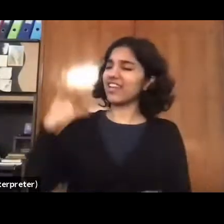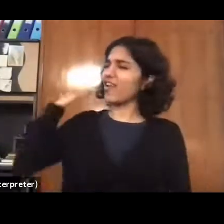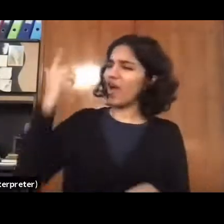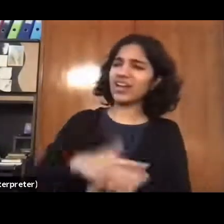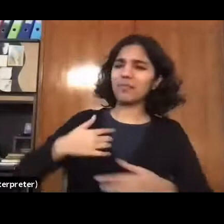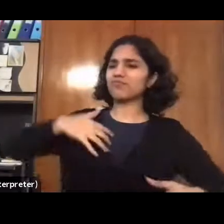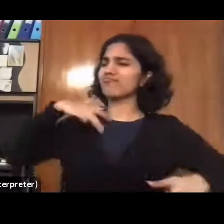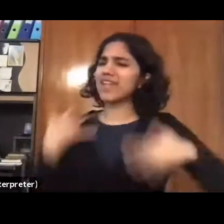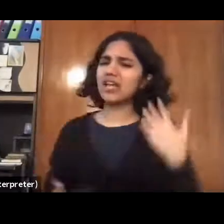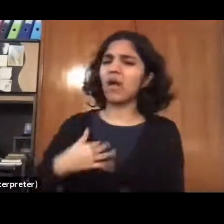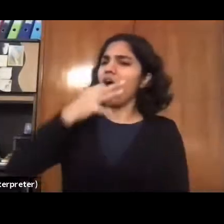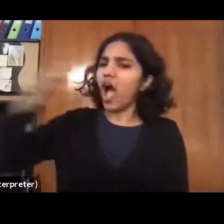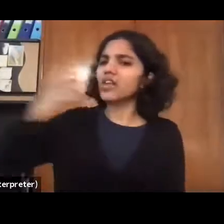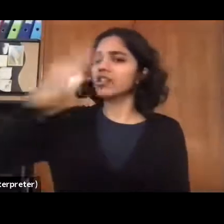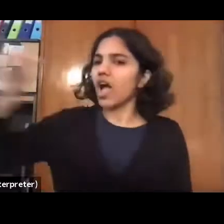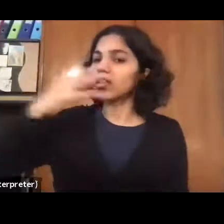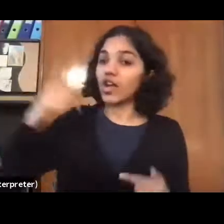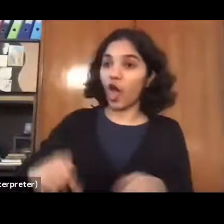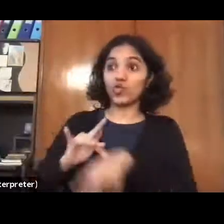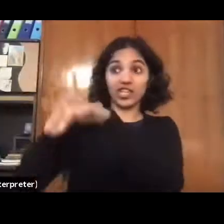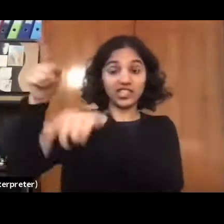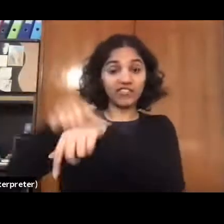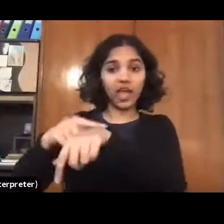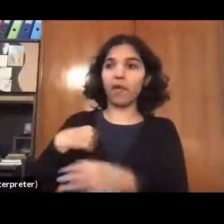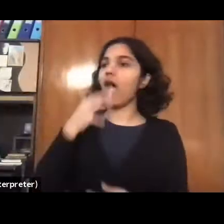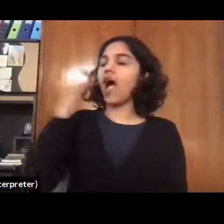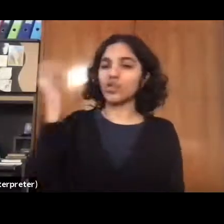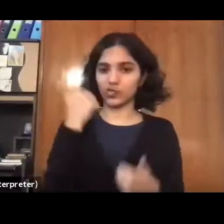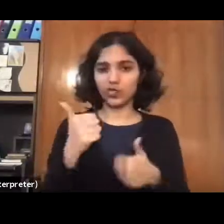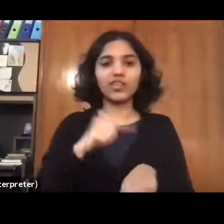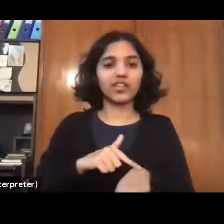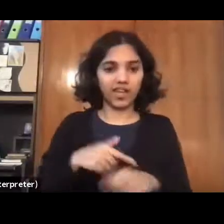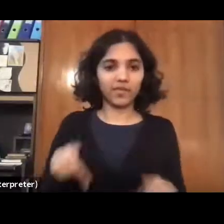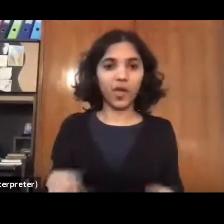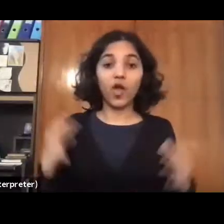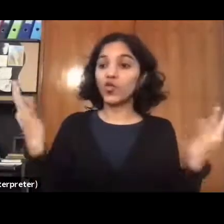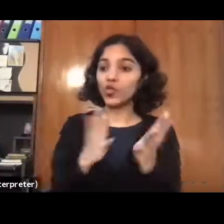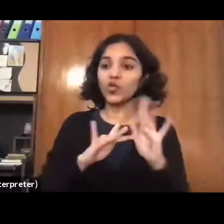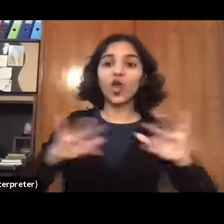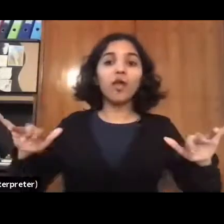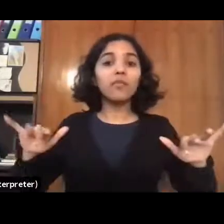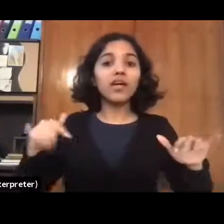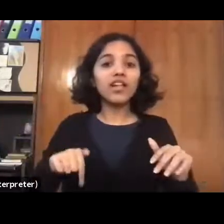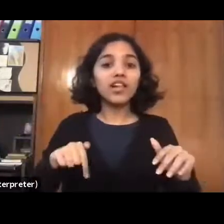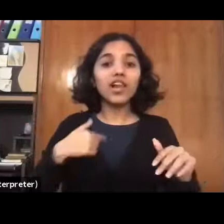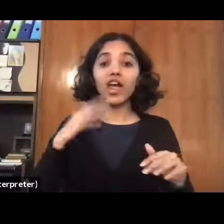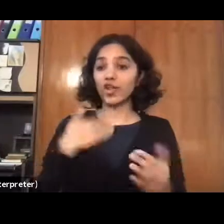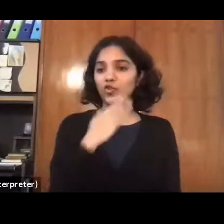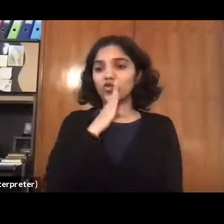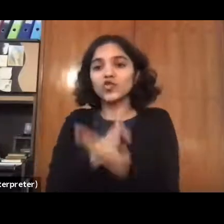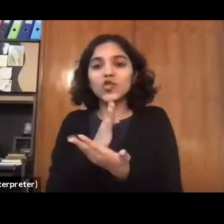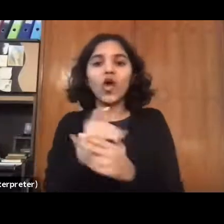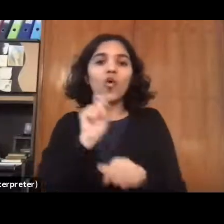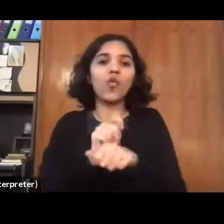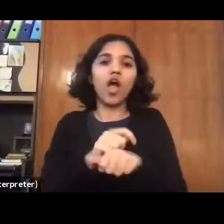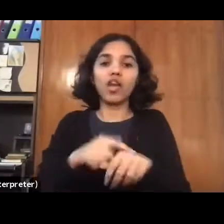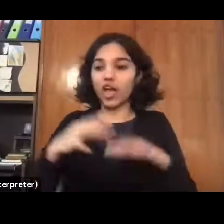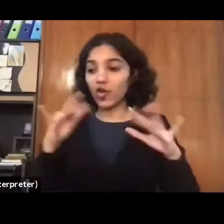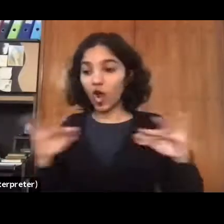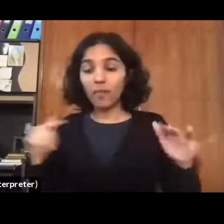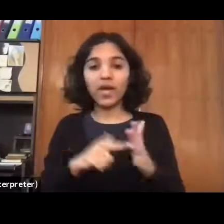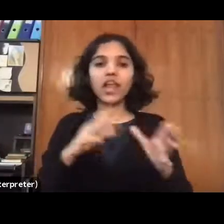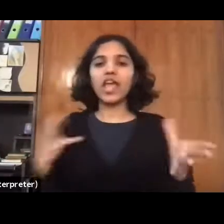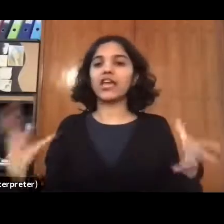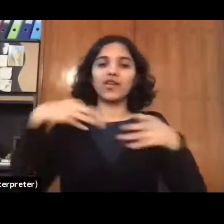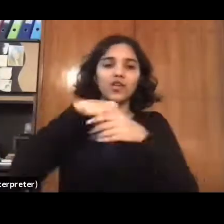all these years. So when we talk of a new normal, all of us will have to ensure that this new